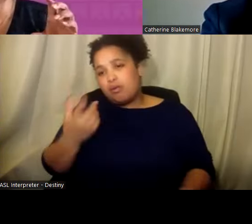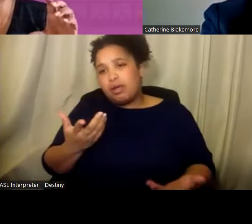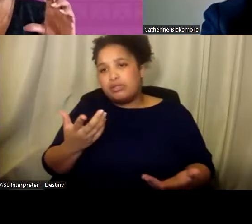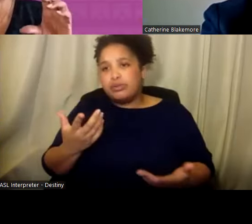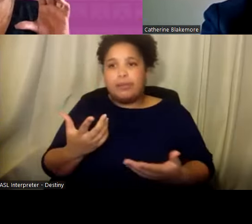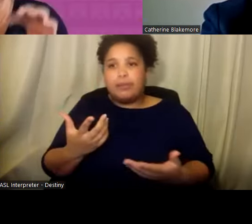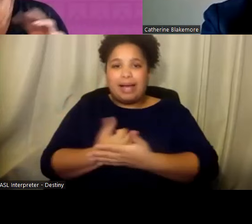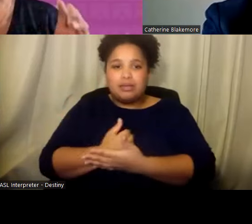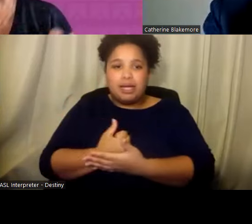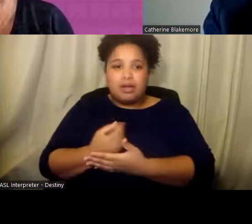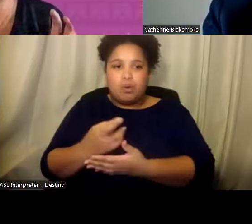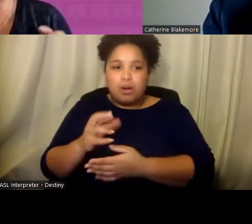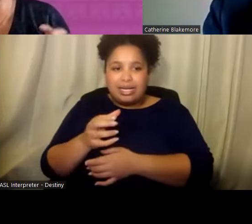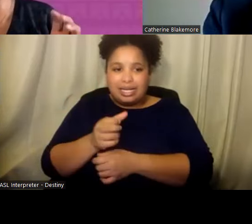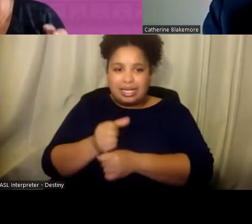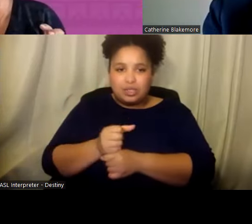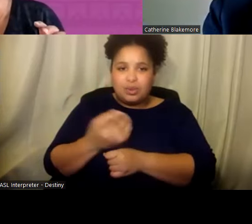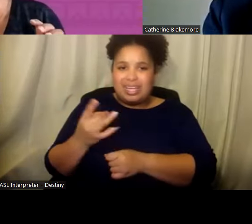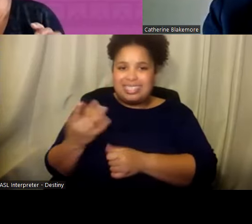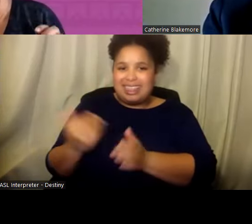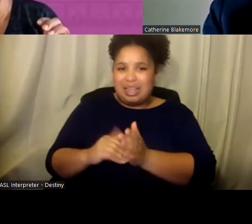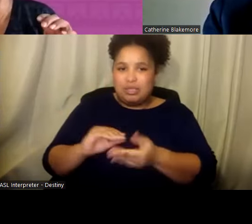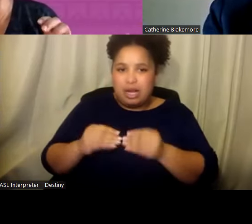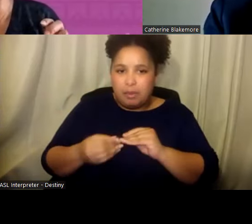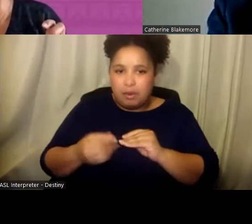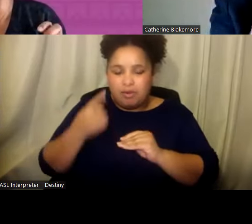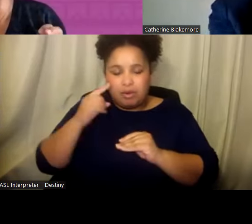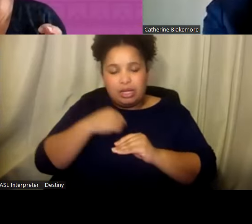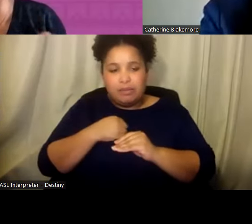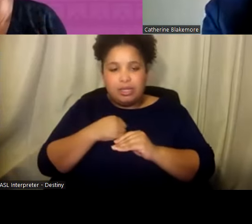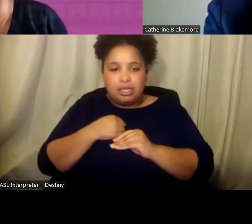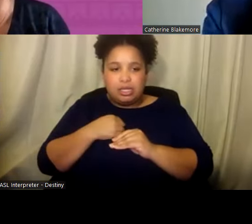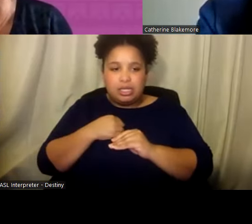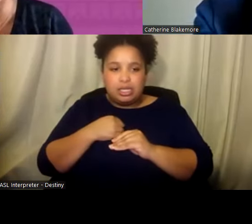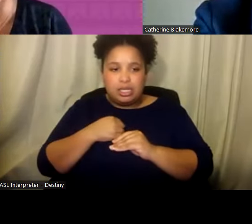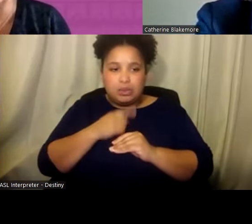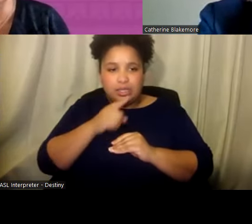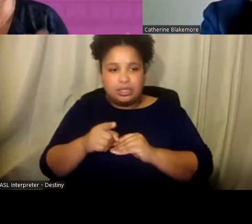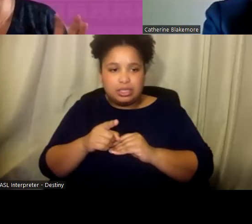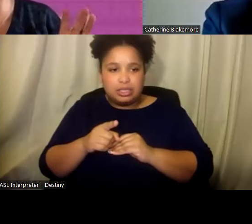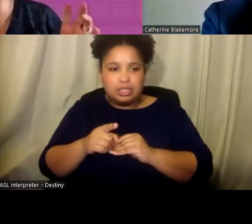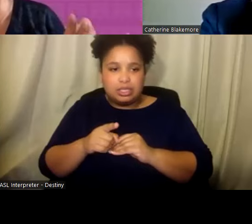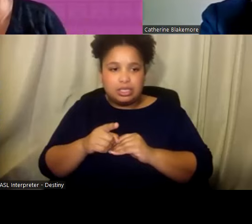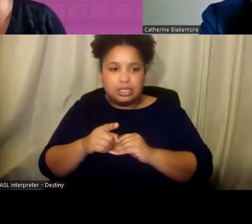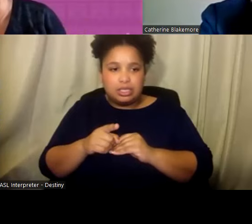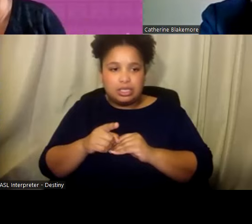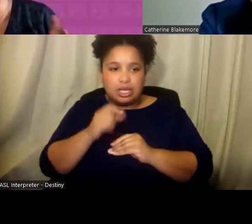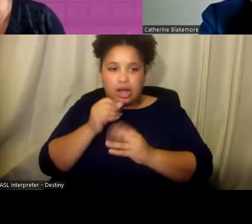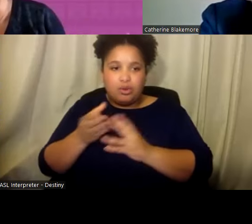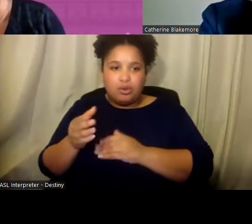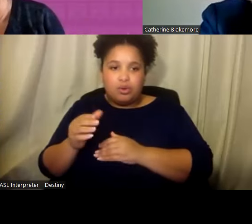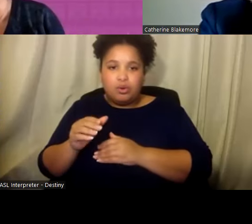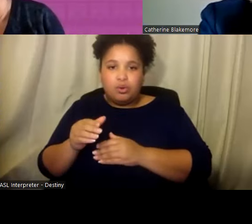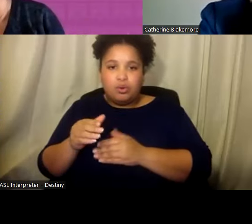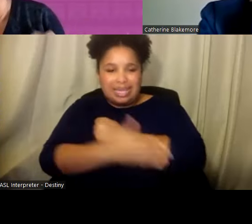maximize or to get to that 18,000 number, for me, it realistically is not going to happen going through a county or